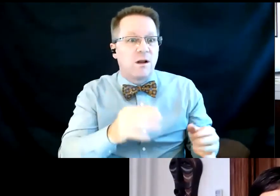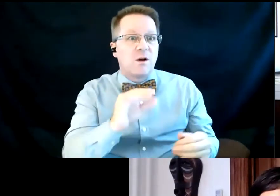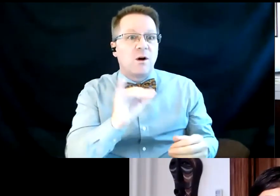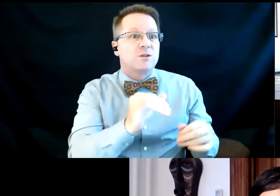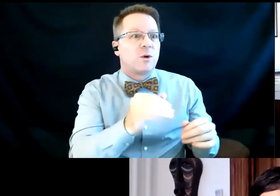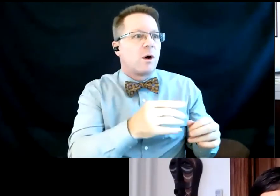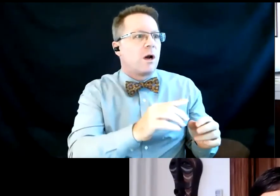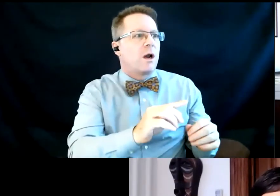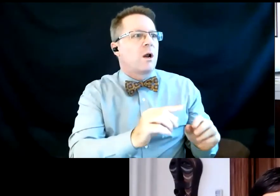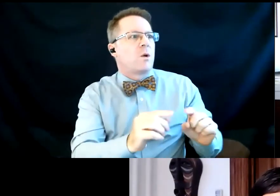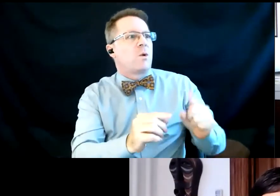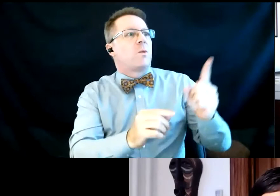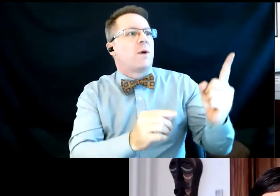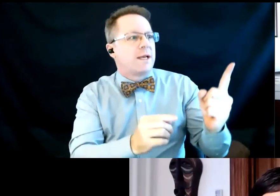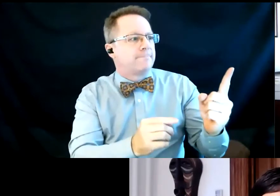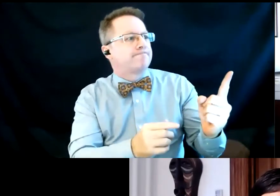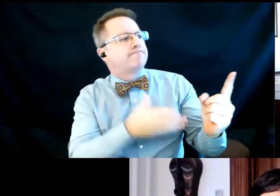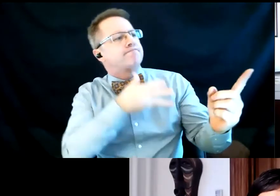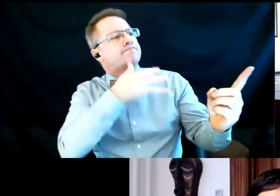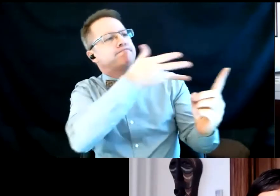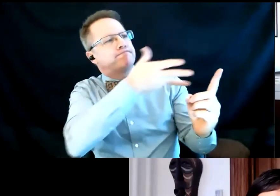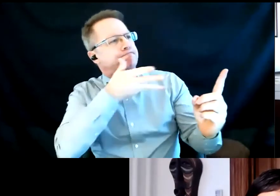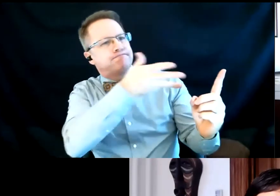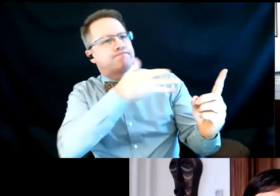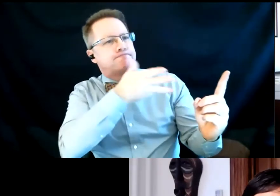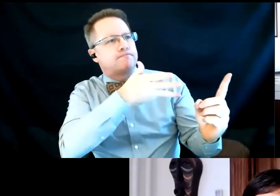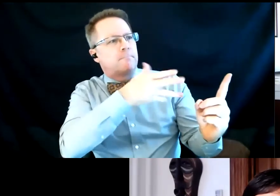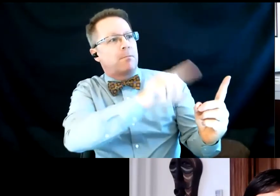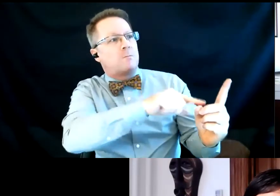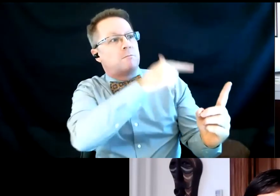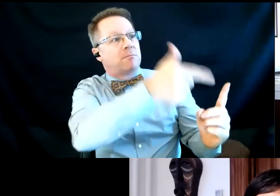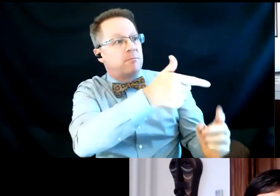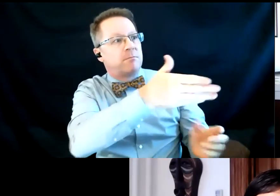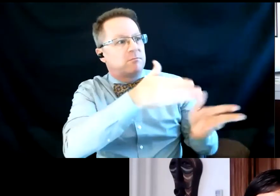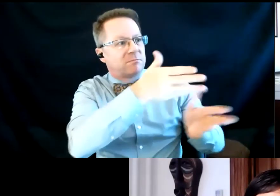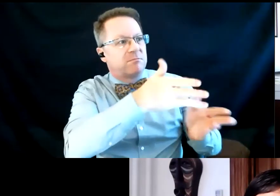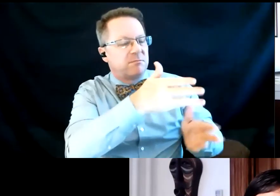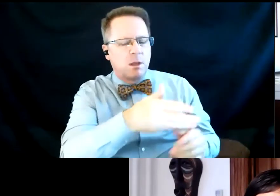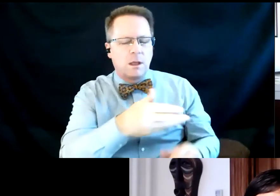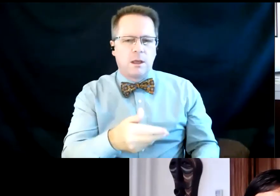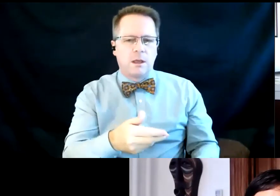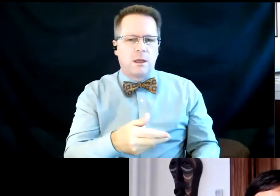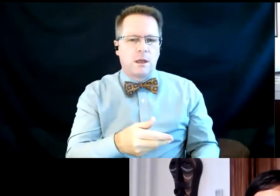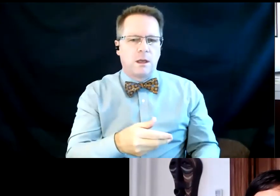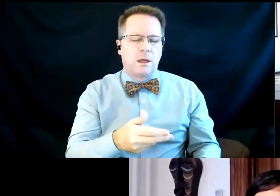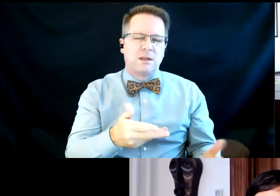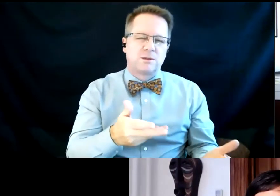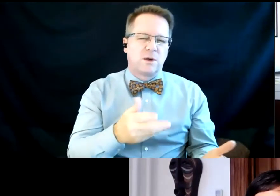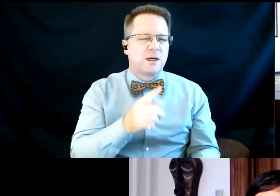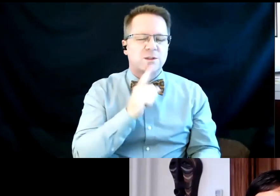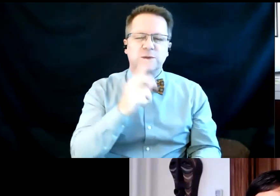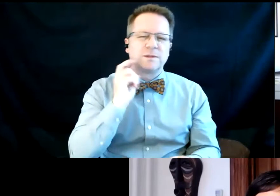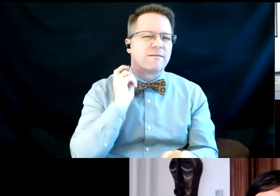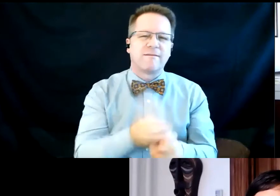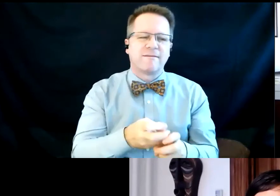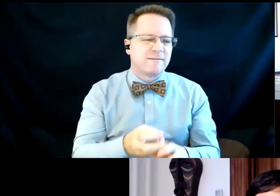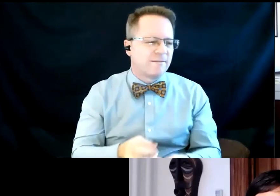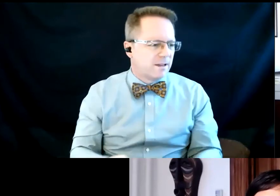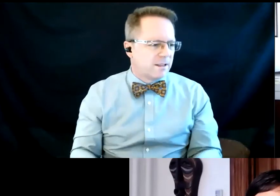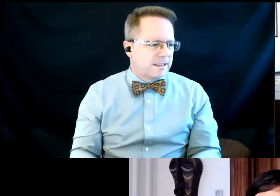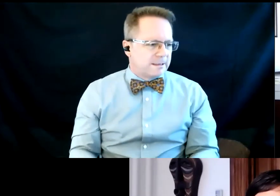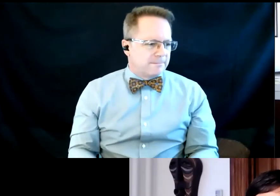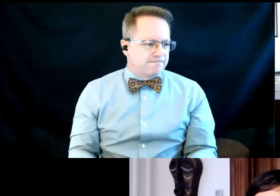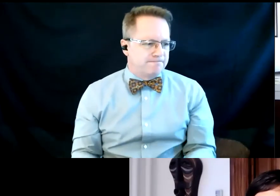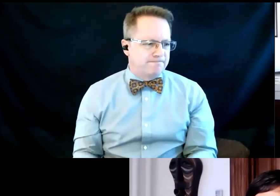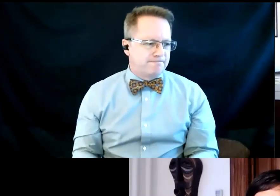get cornered by one justice about the particular issue that they are particularly interested in. So from the listener's perspective,